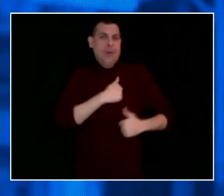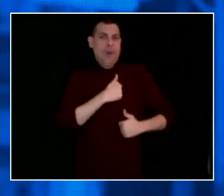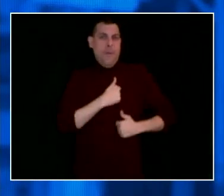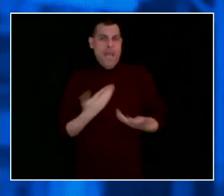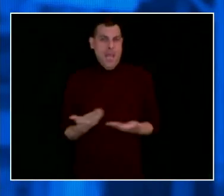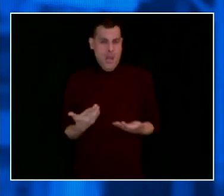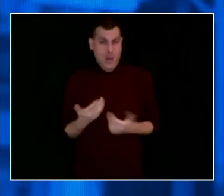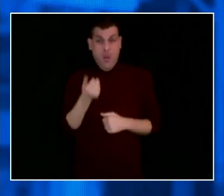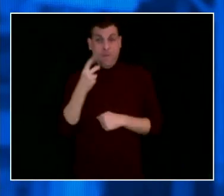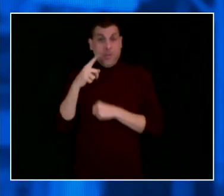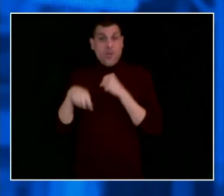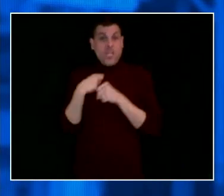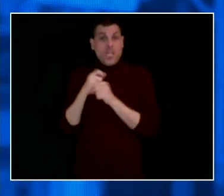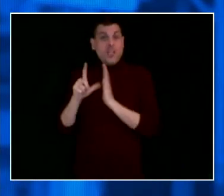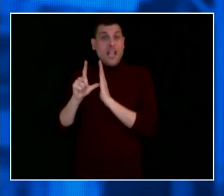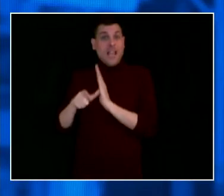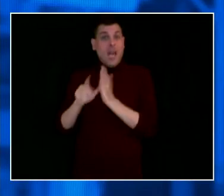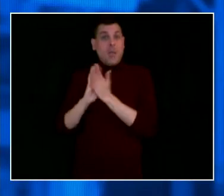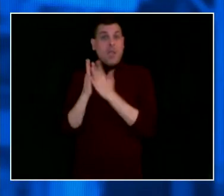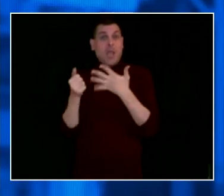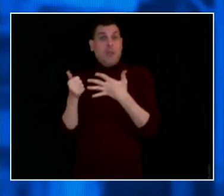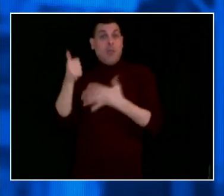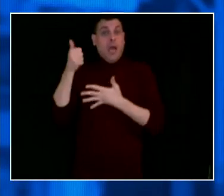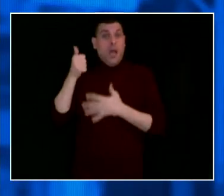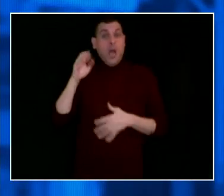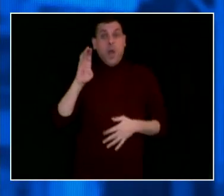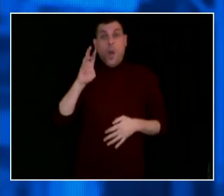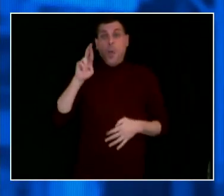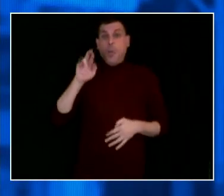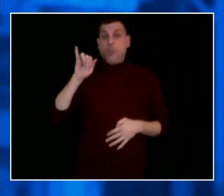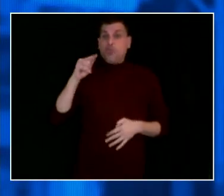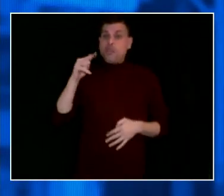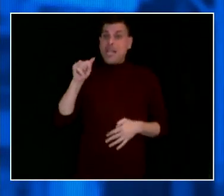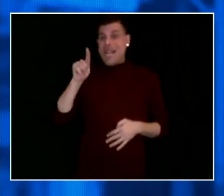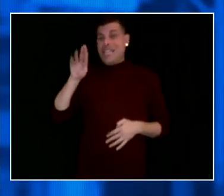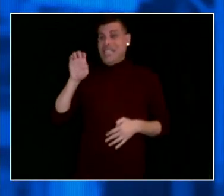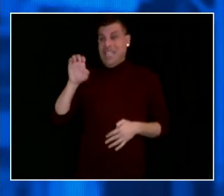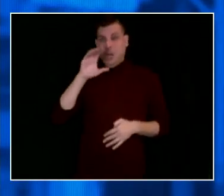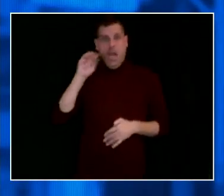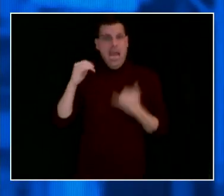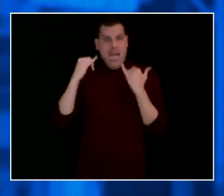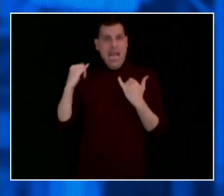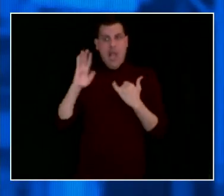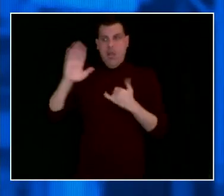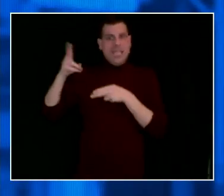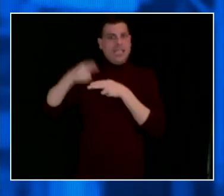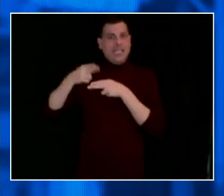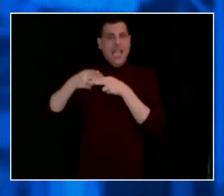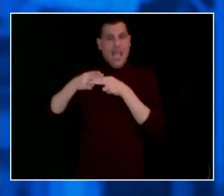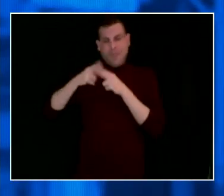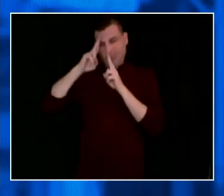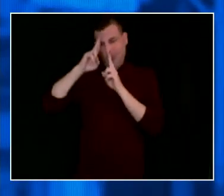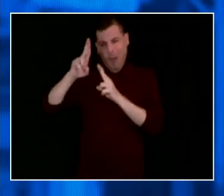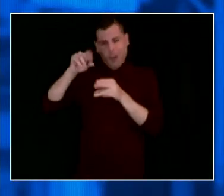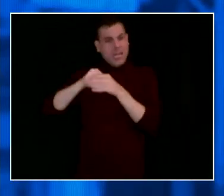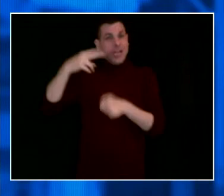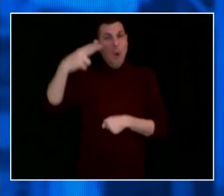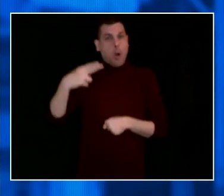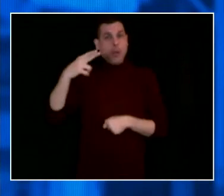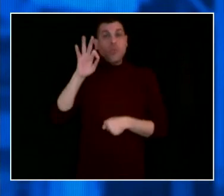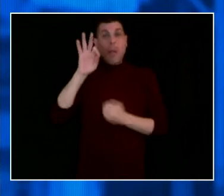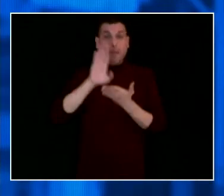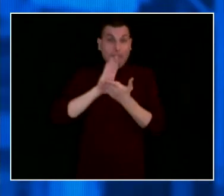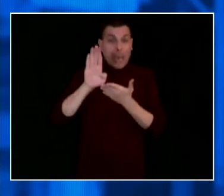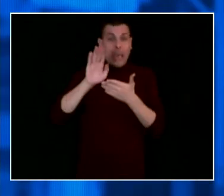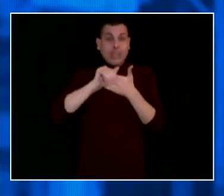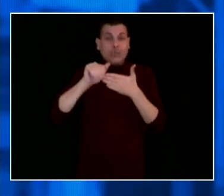finally promoted to a brigadier general, and with this $9 million investment in Harlem, we will honor his legacy and give